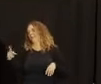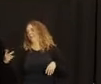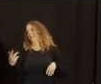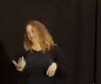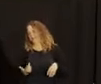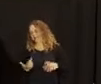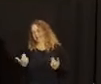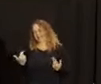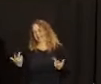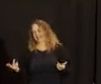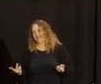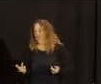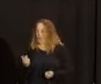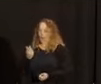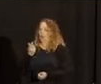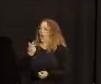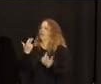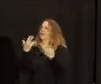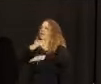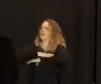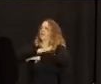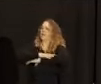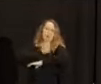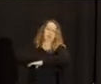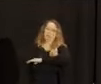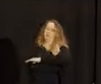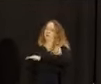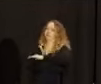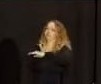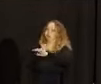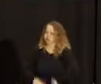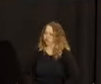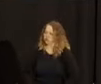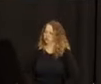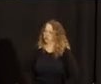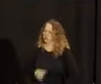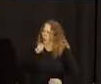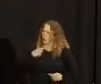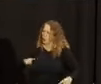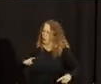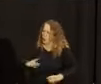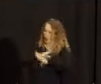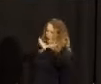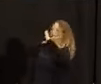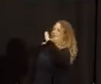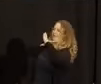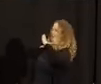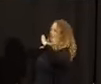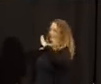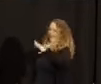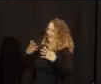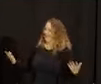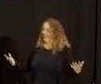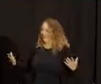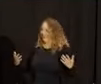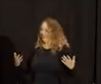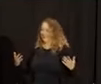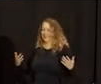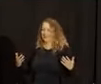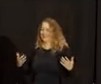you know, burn it down. It doesn't work. It doesn't work for the majority of people with disabilities and their families, because we're still